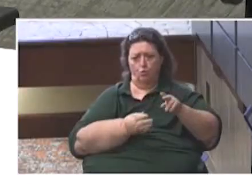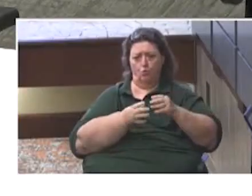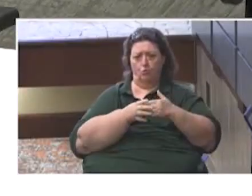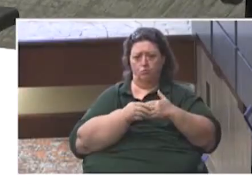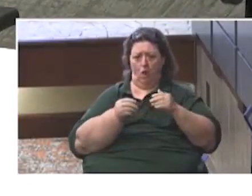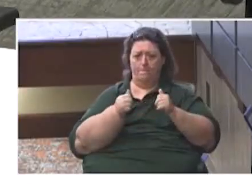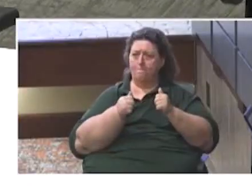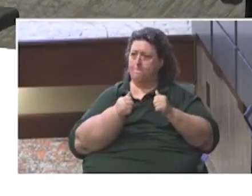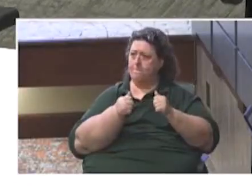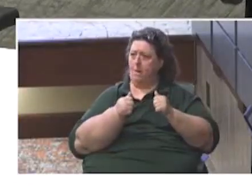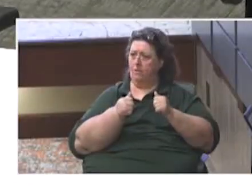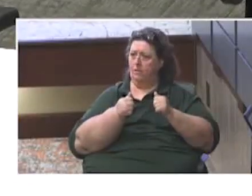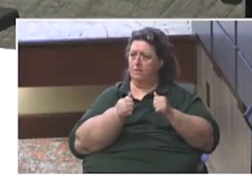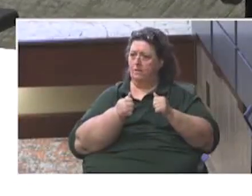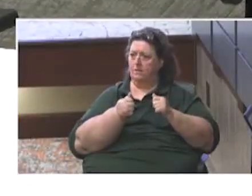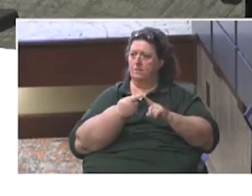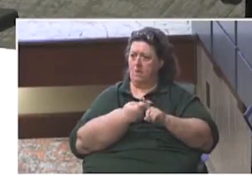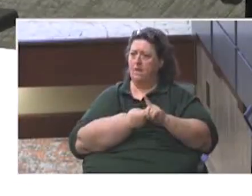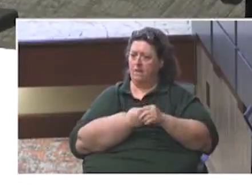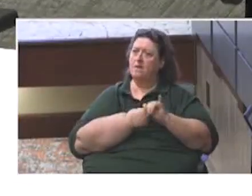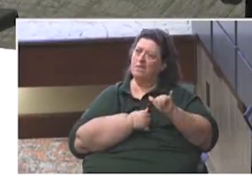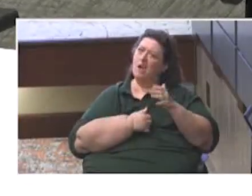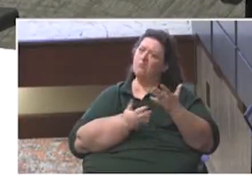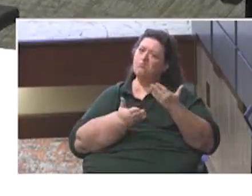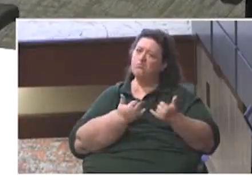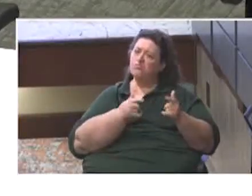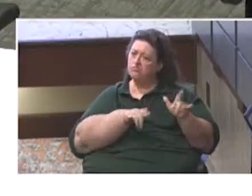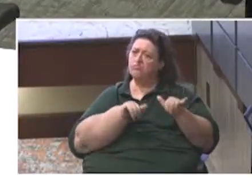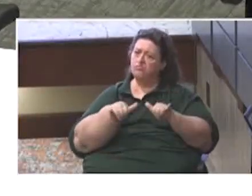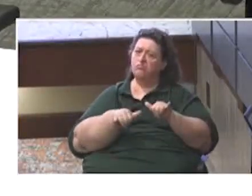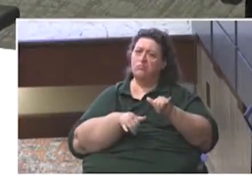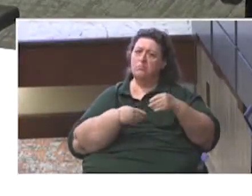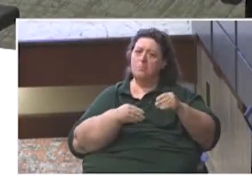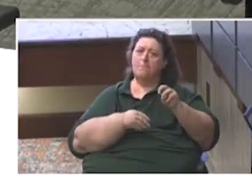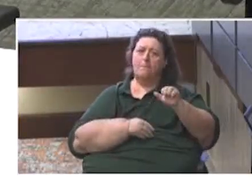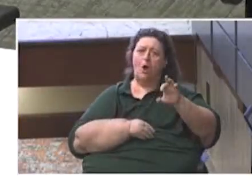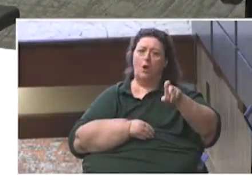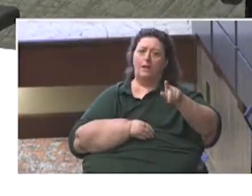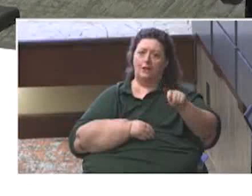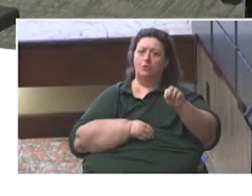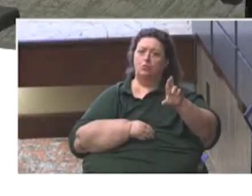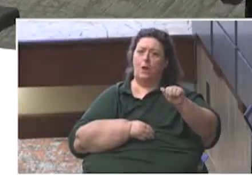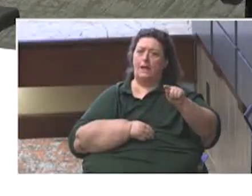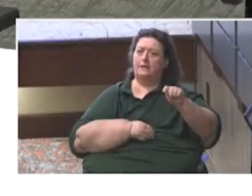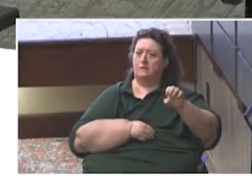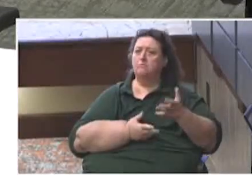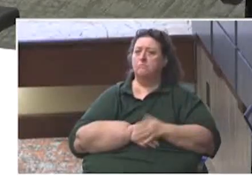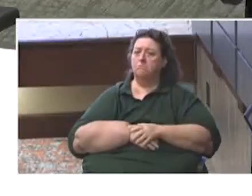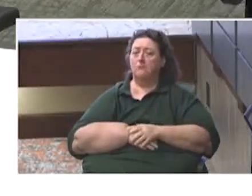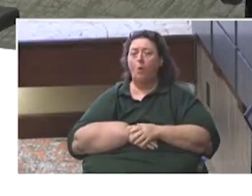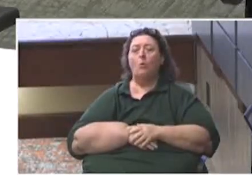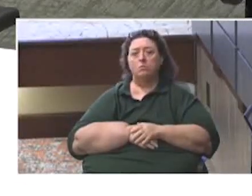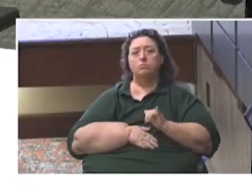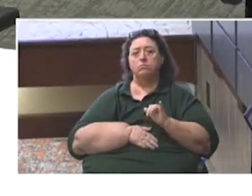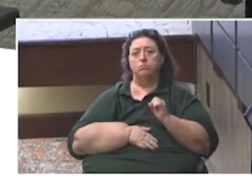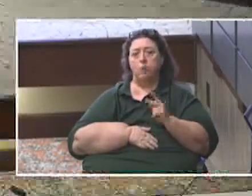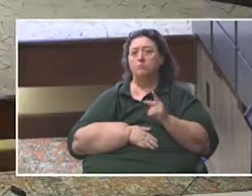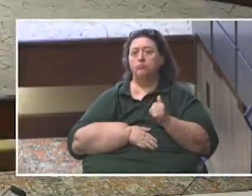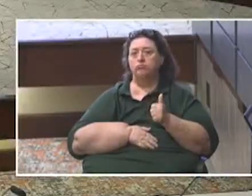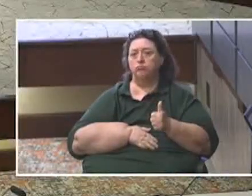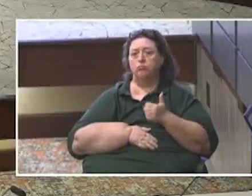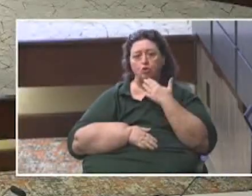$1,422. So that's essentially kind of the same as a market rate unit. Okay, thank you. Any other